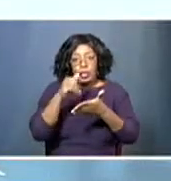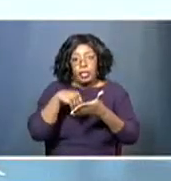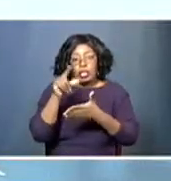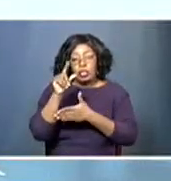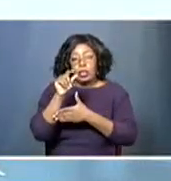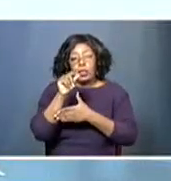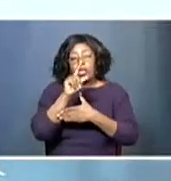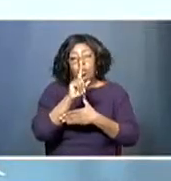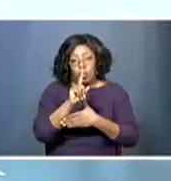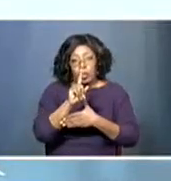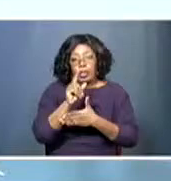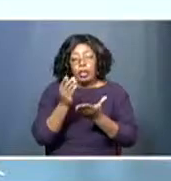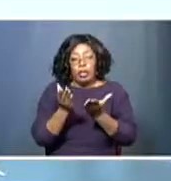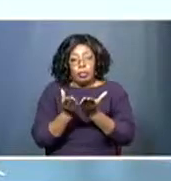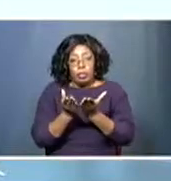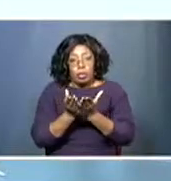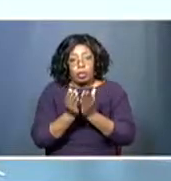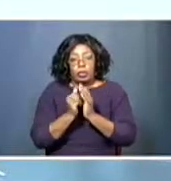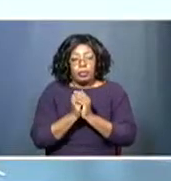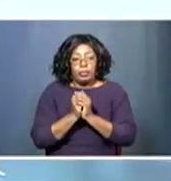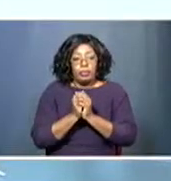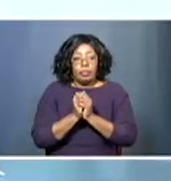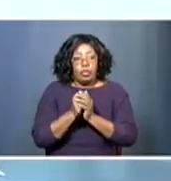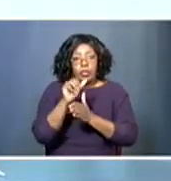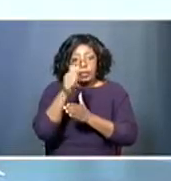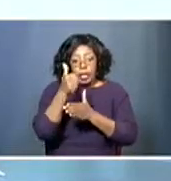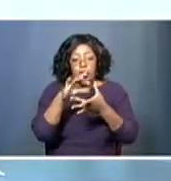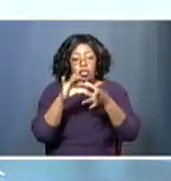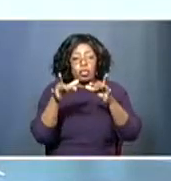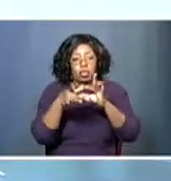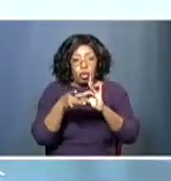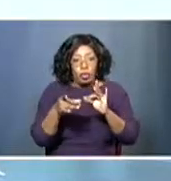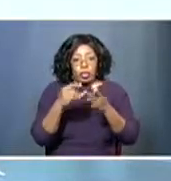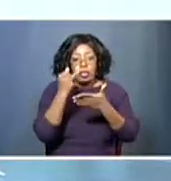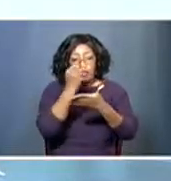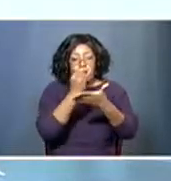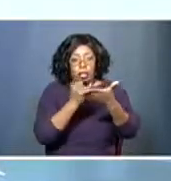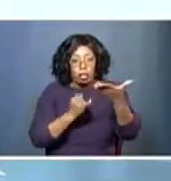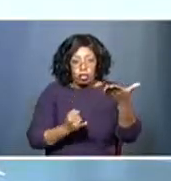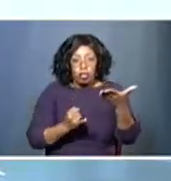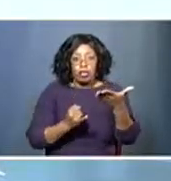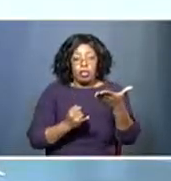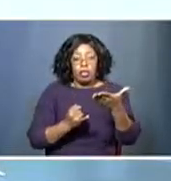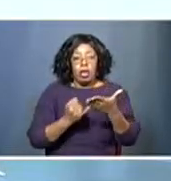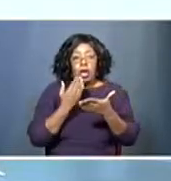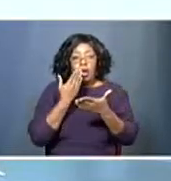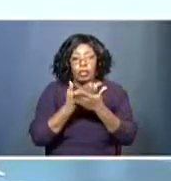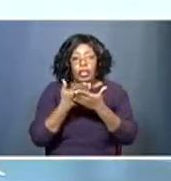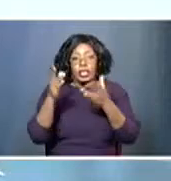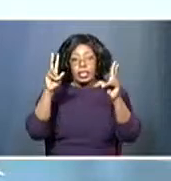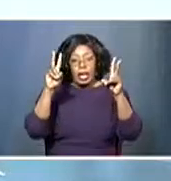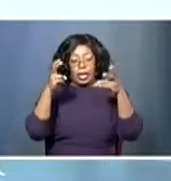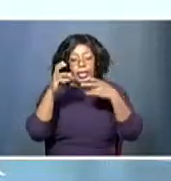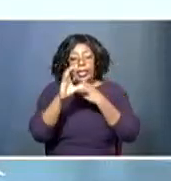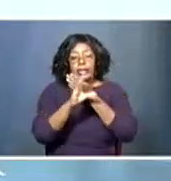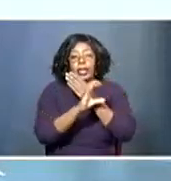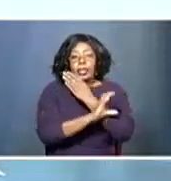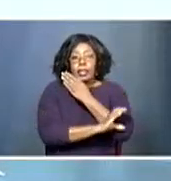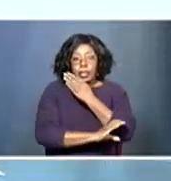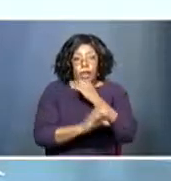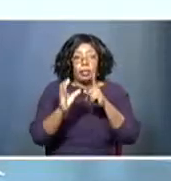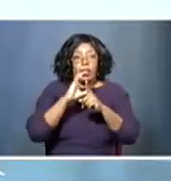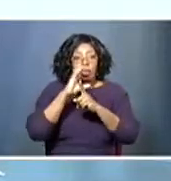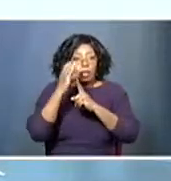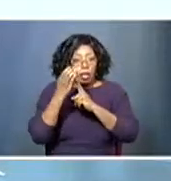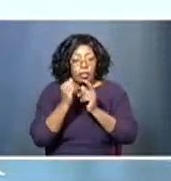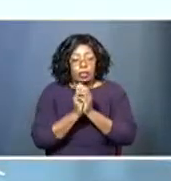edition. The unique collection of 10 short stories provide illustrations of good deeds and highlight Caribbean culture. The